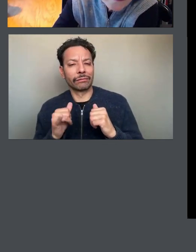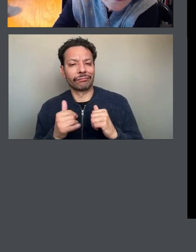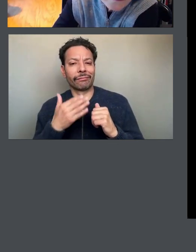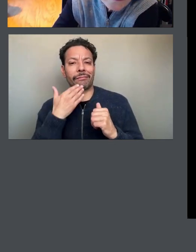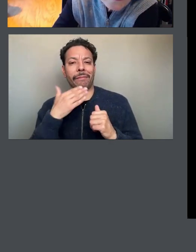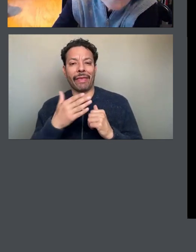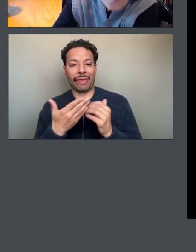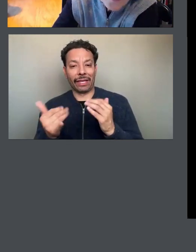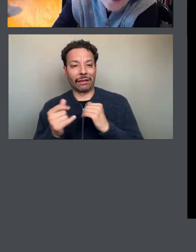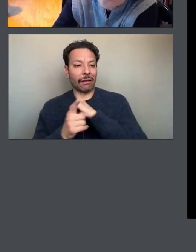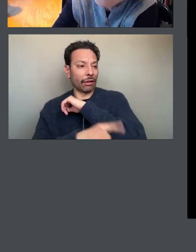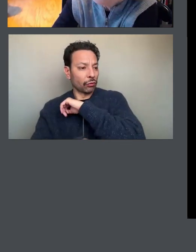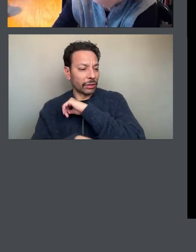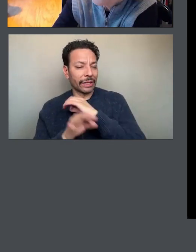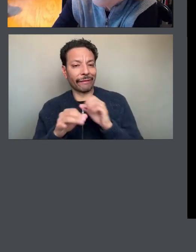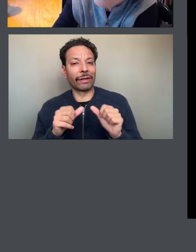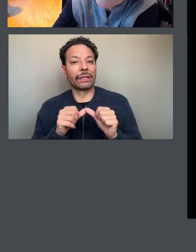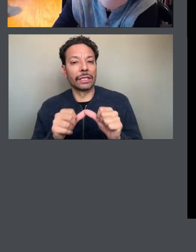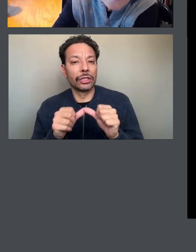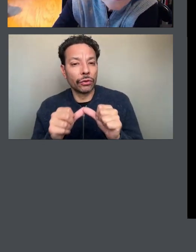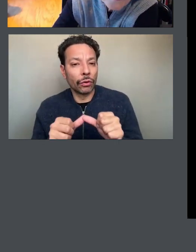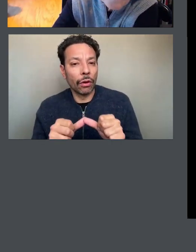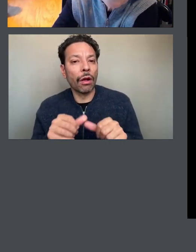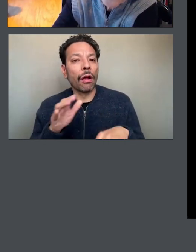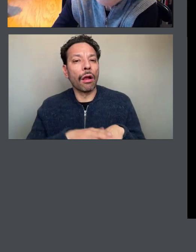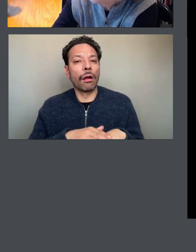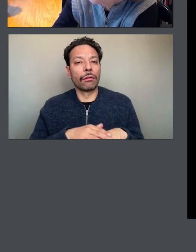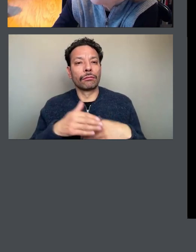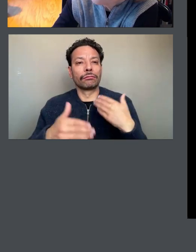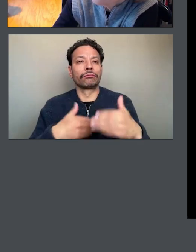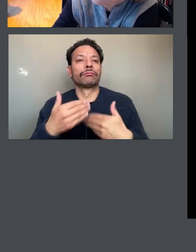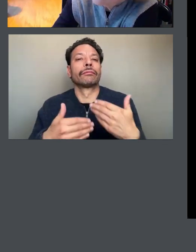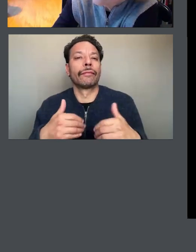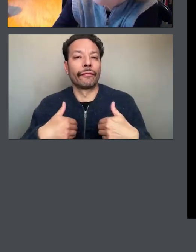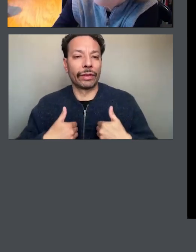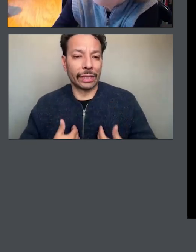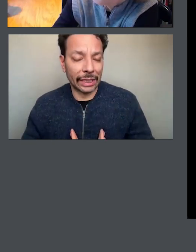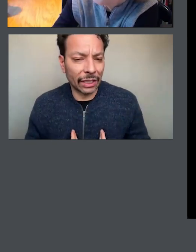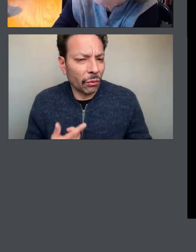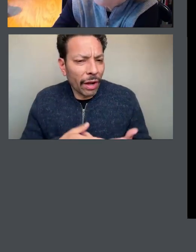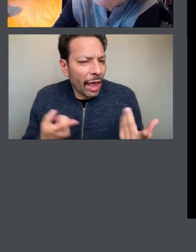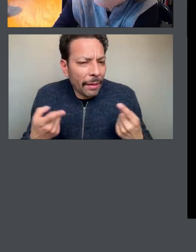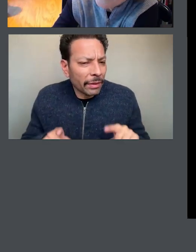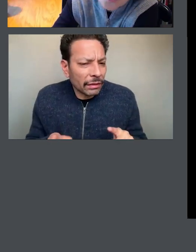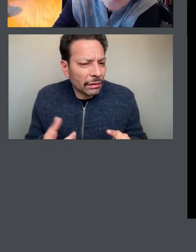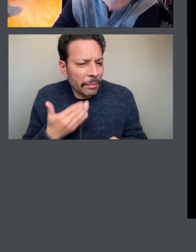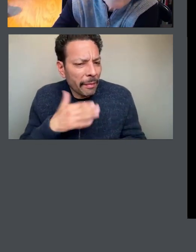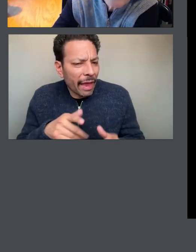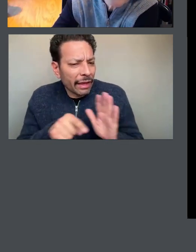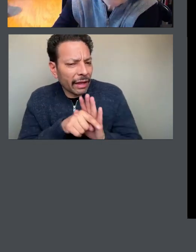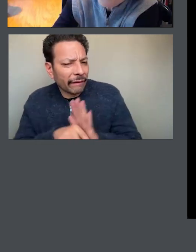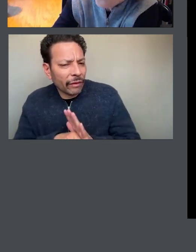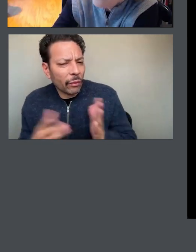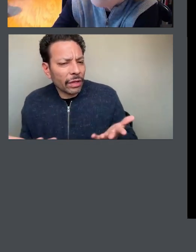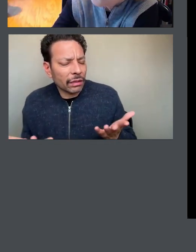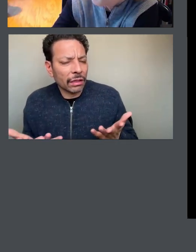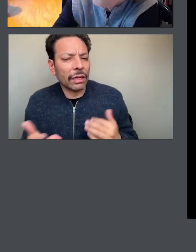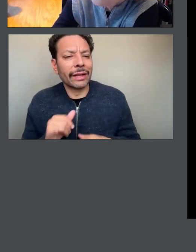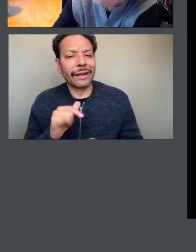continuing ongoing fatigue, because it can lead to inattention,